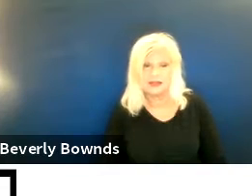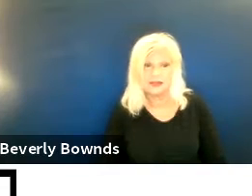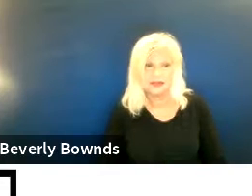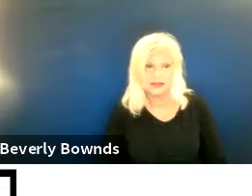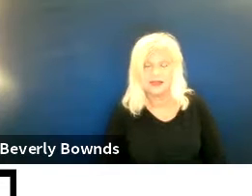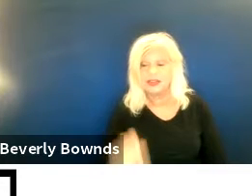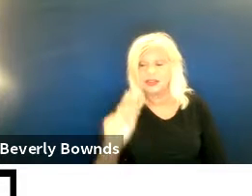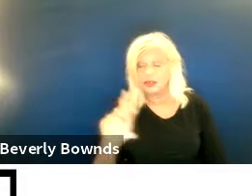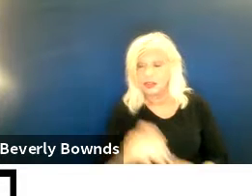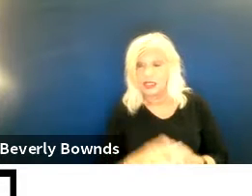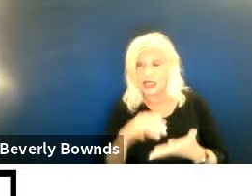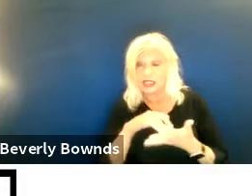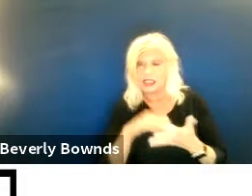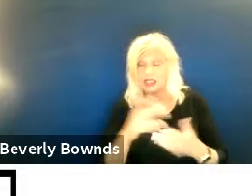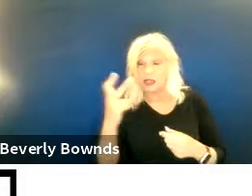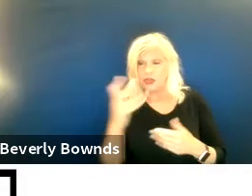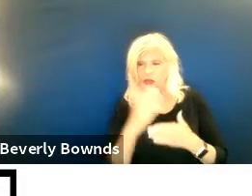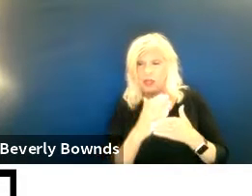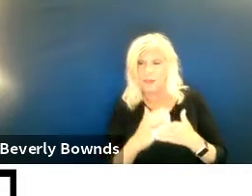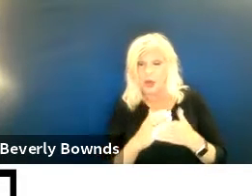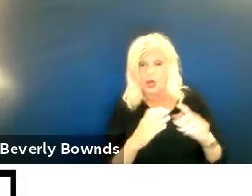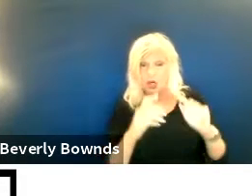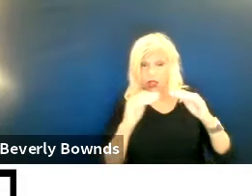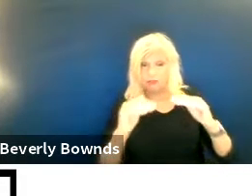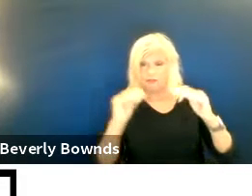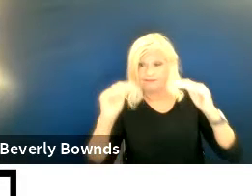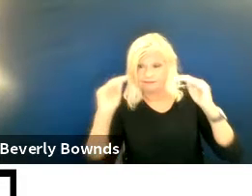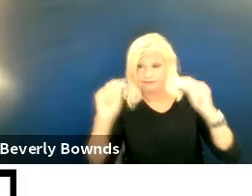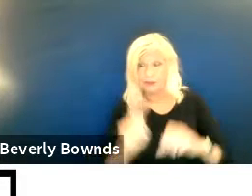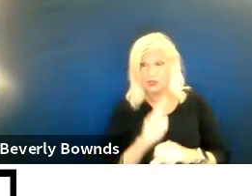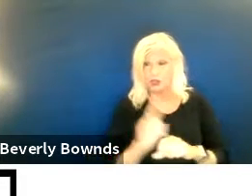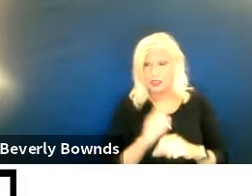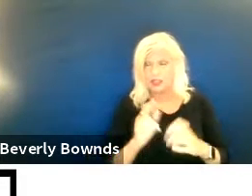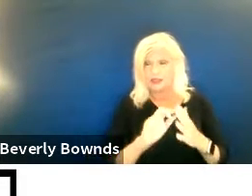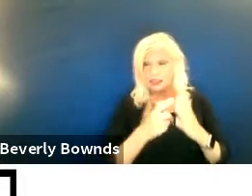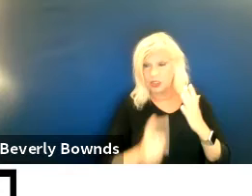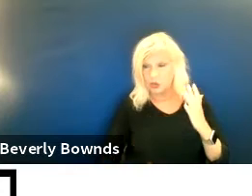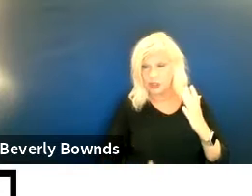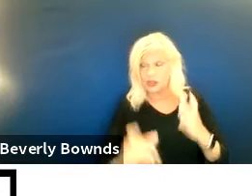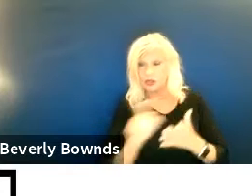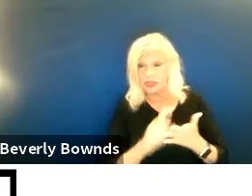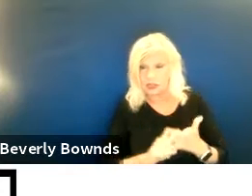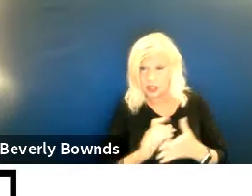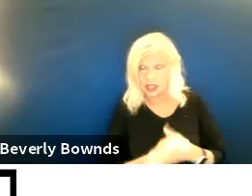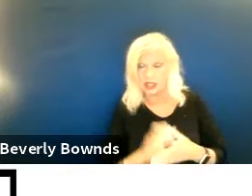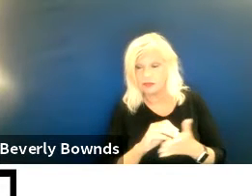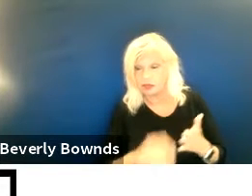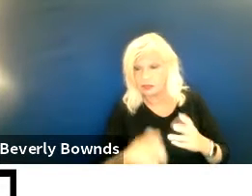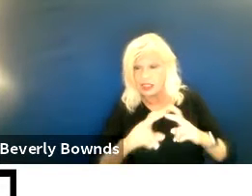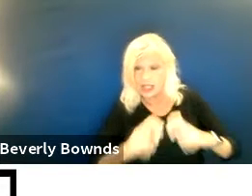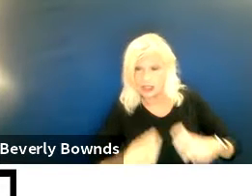Okay, the study is a 3-arm randomized control trial utilizing a sequential design and contains 2 interim